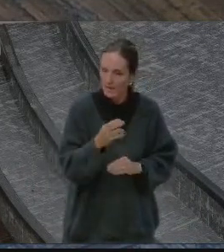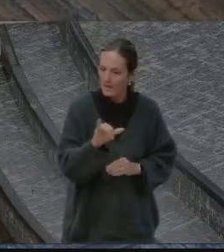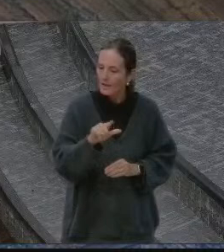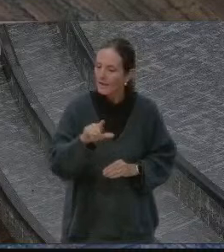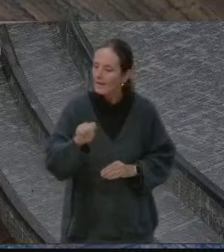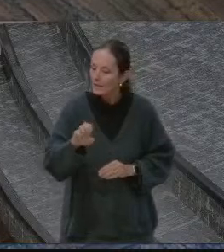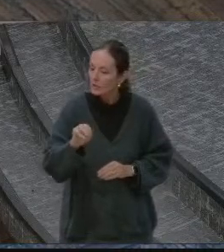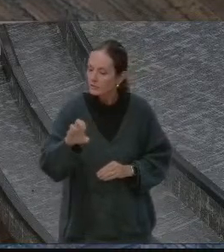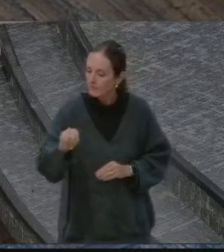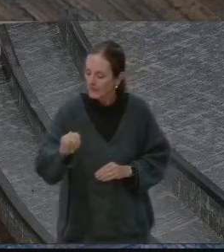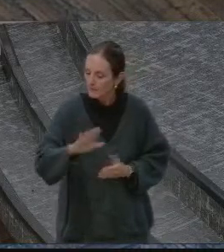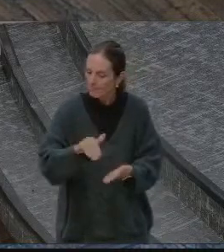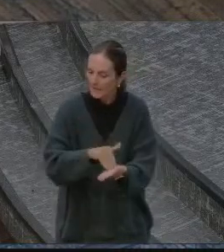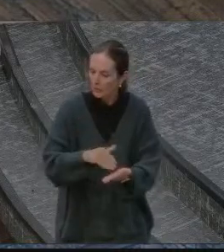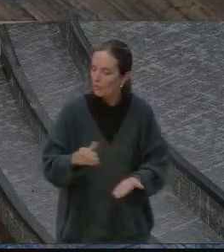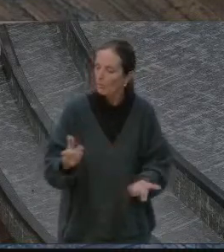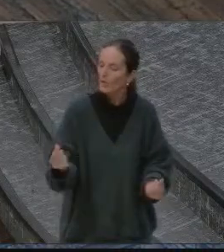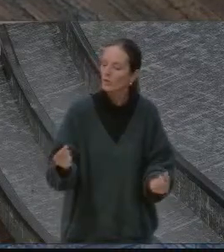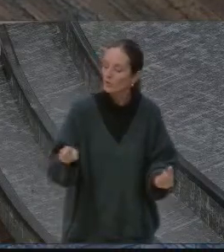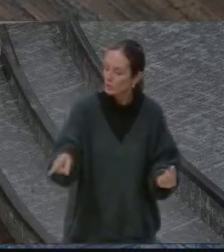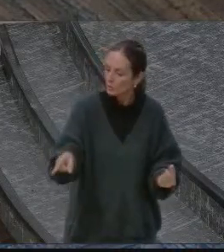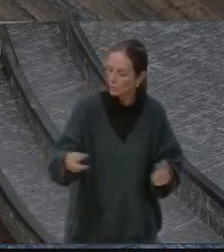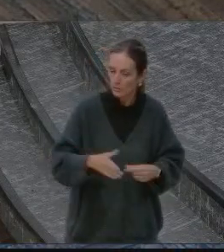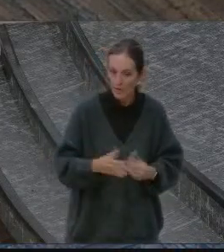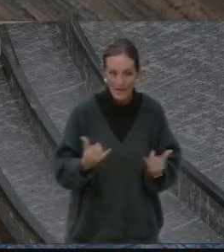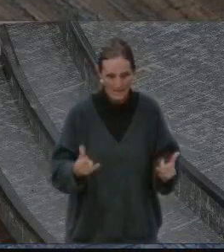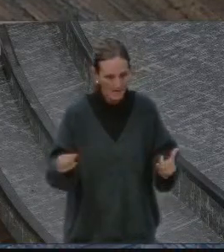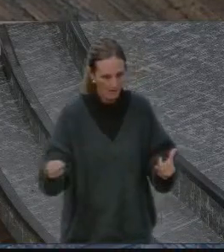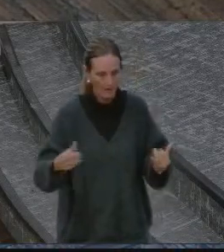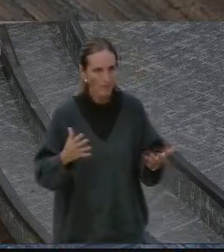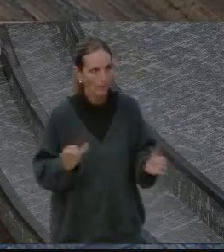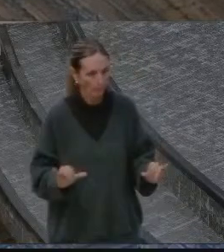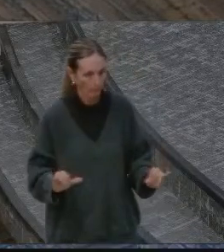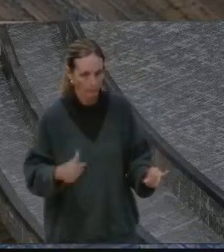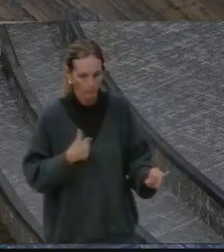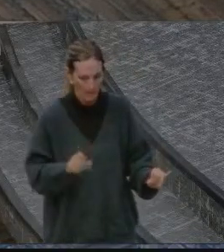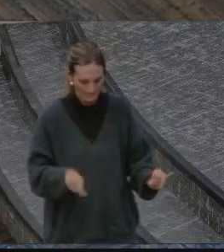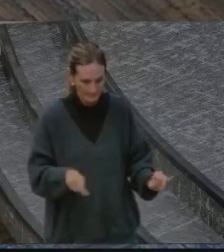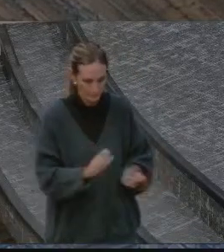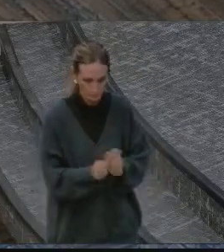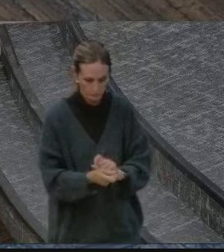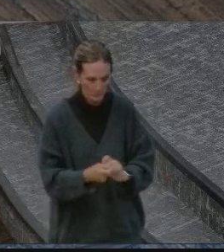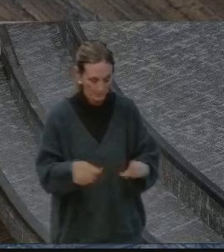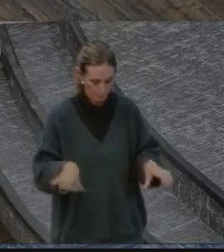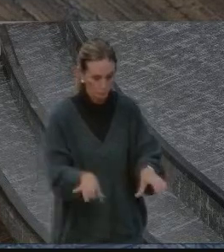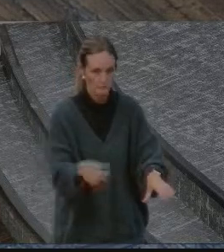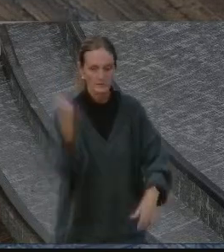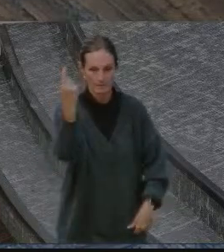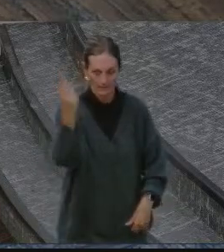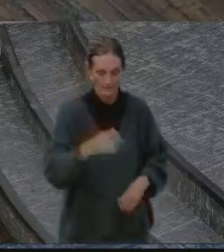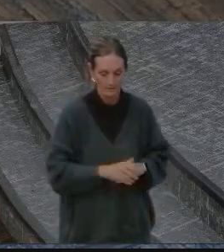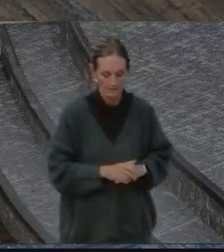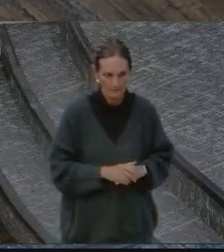those conversations are now pushing them to action. And so we are moving in the right direction.